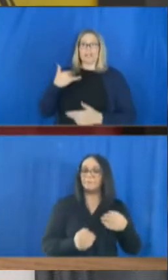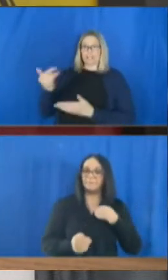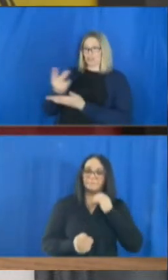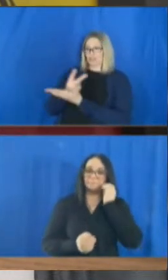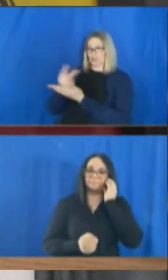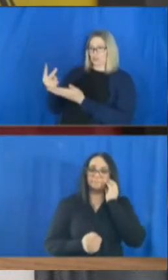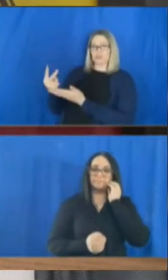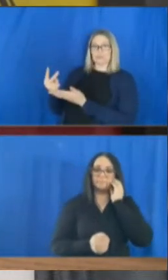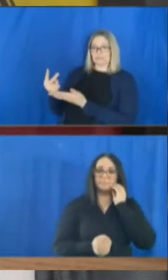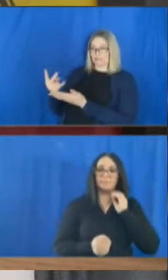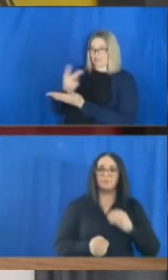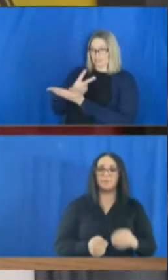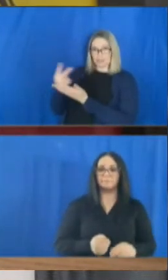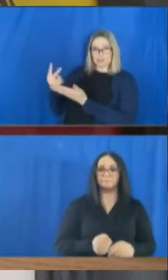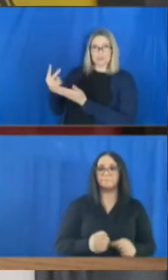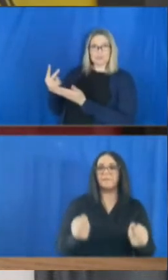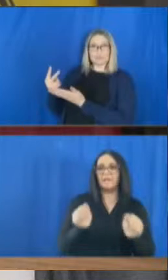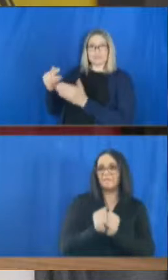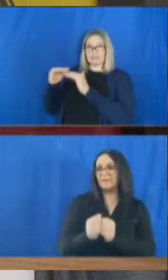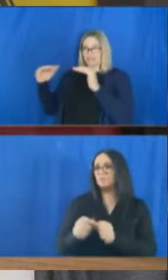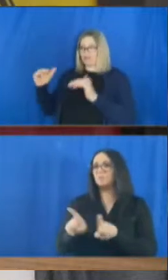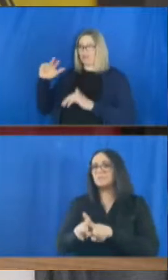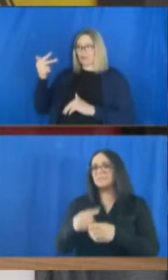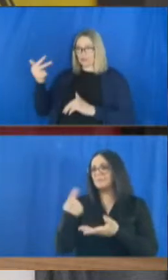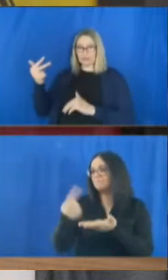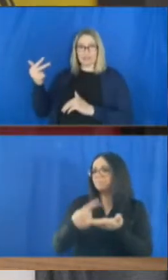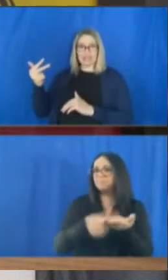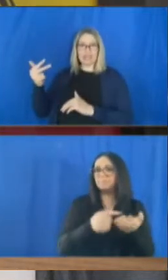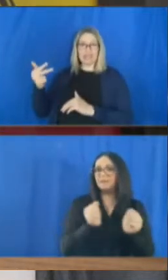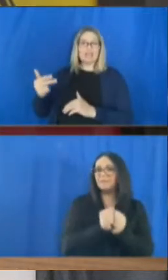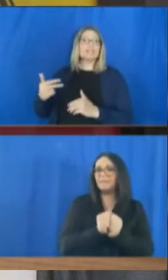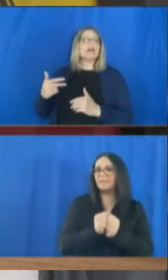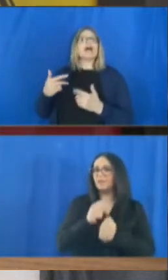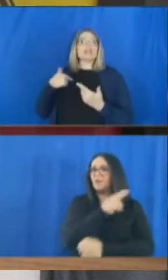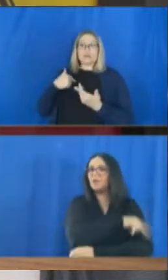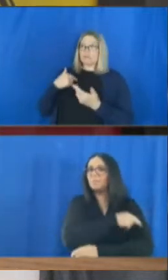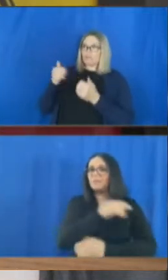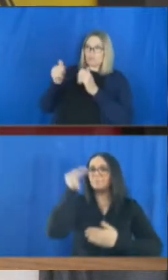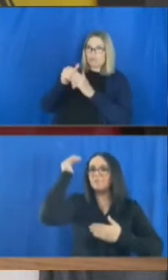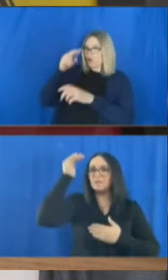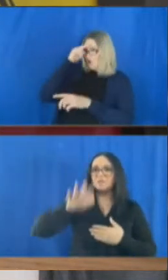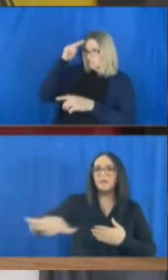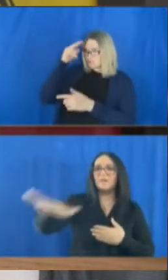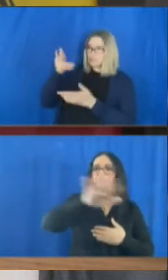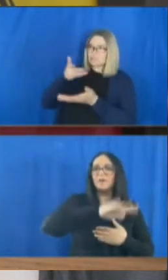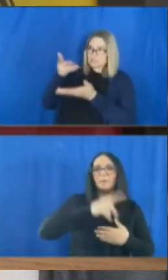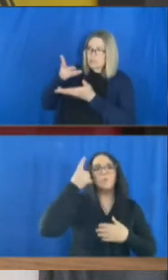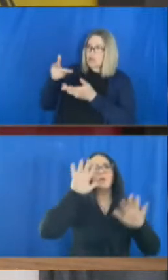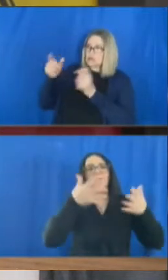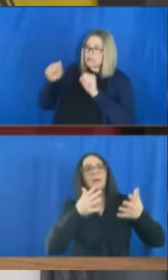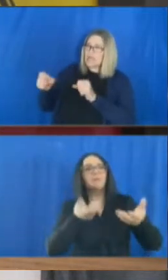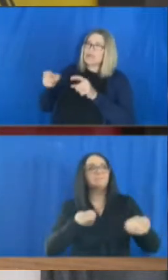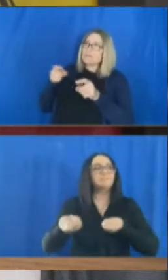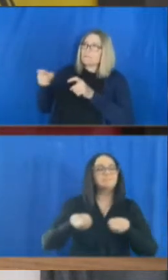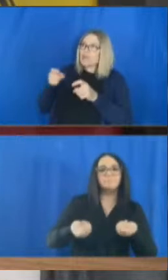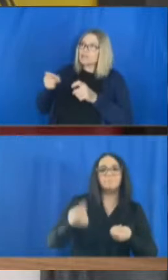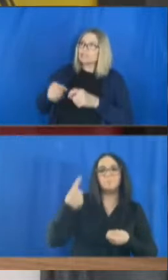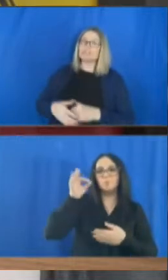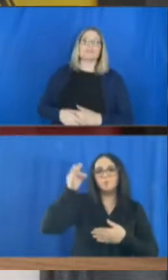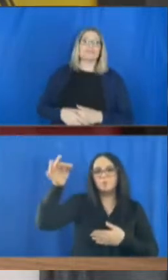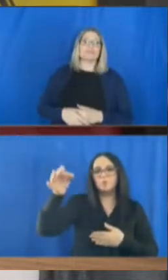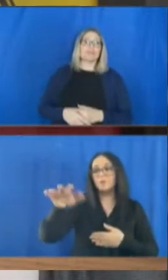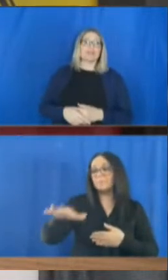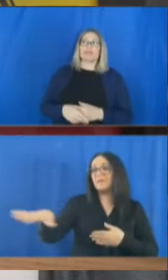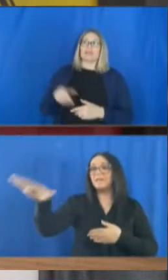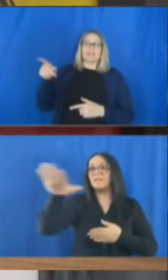up and get vaccinated and get boosted, and they can only continue to manage if people continue to follow the measures very, very closely. We're saying